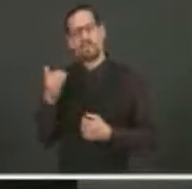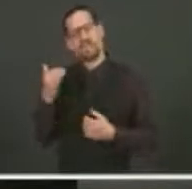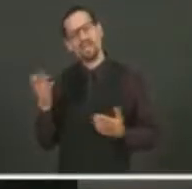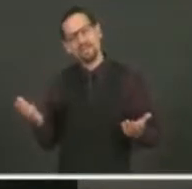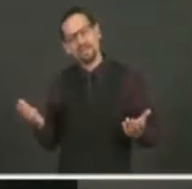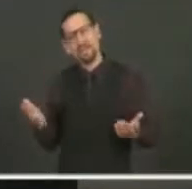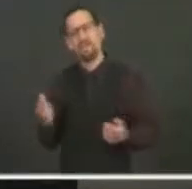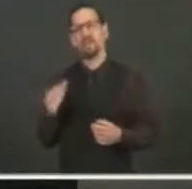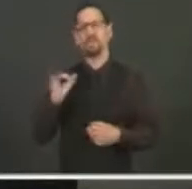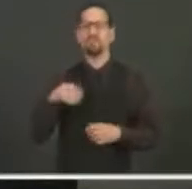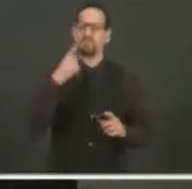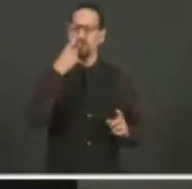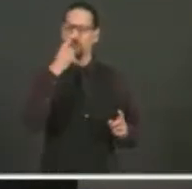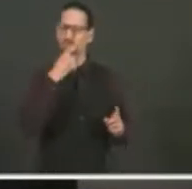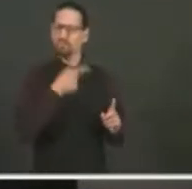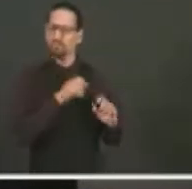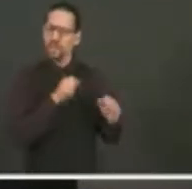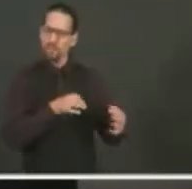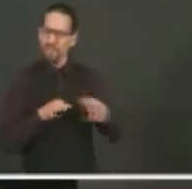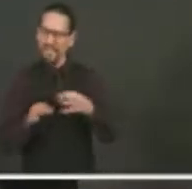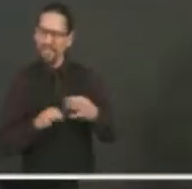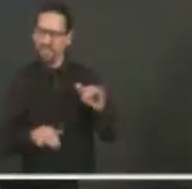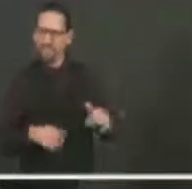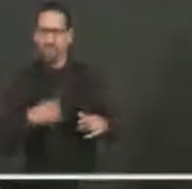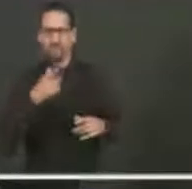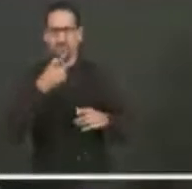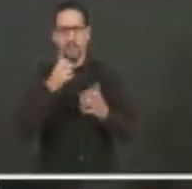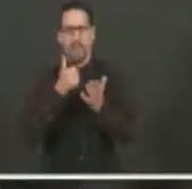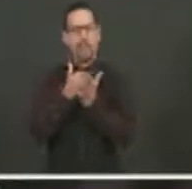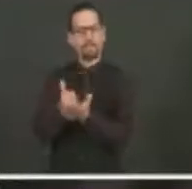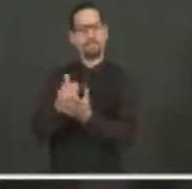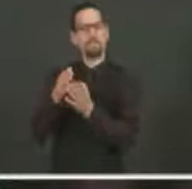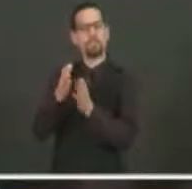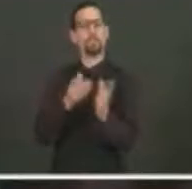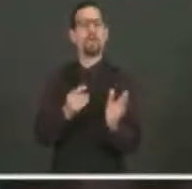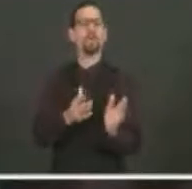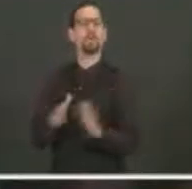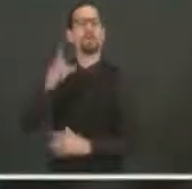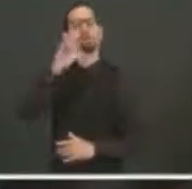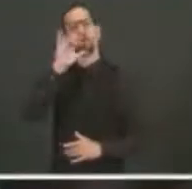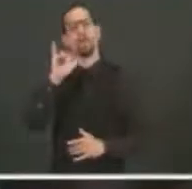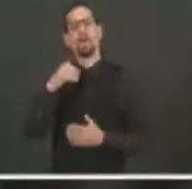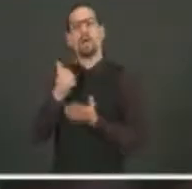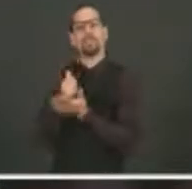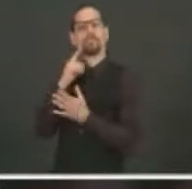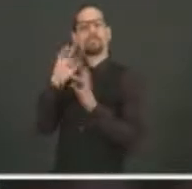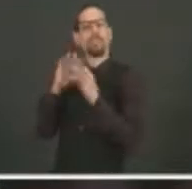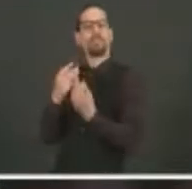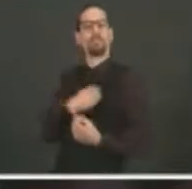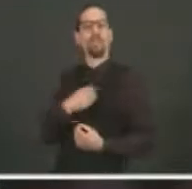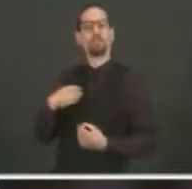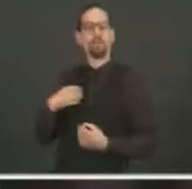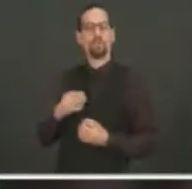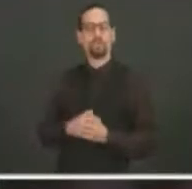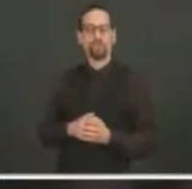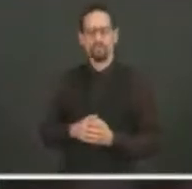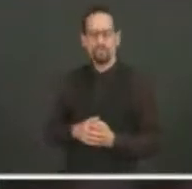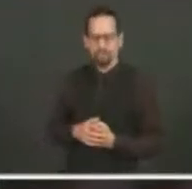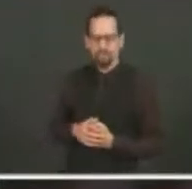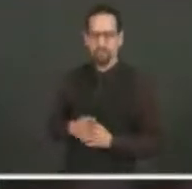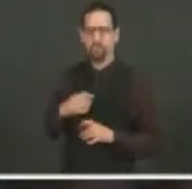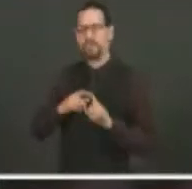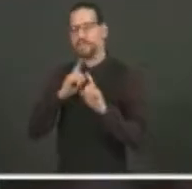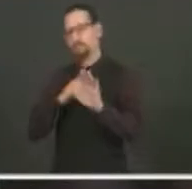anticipate being actually able to see their loved ones in person? Yeah, it's definitely an understood frustration and something that's